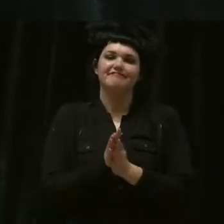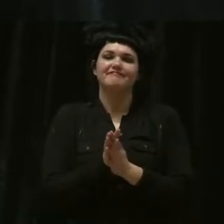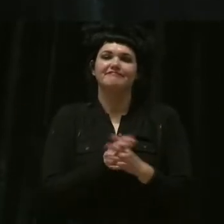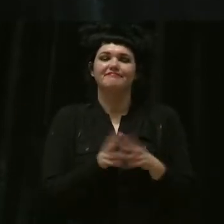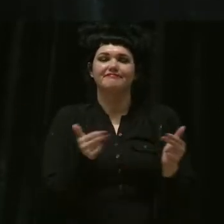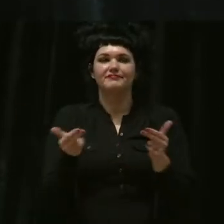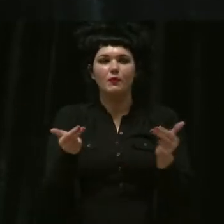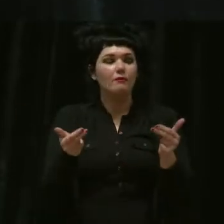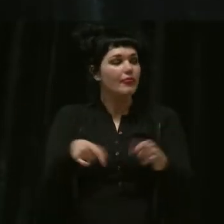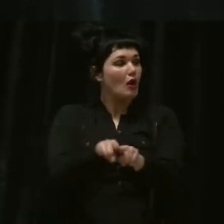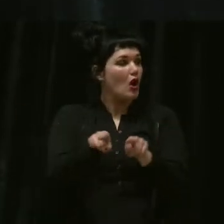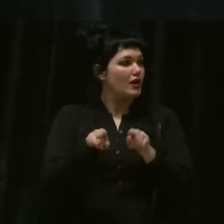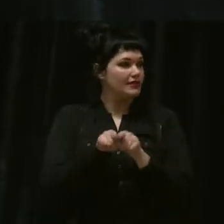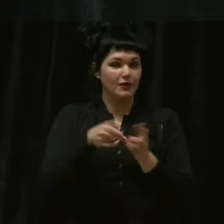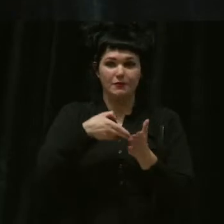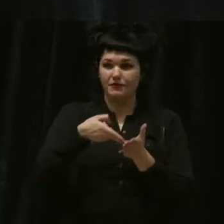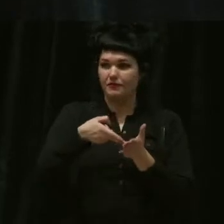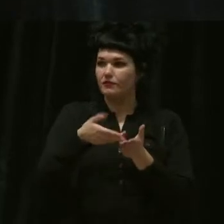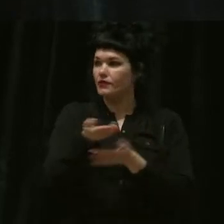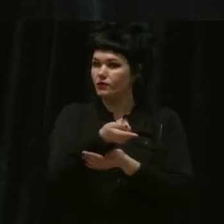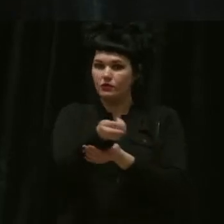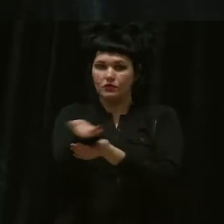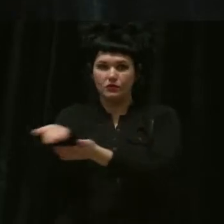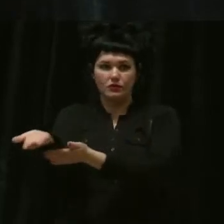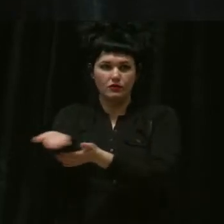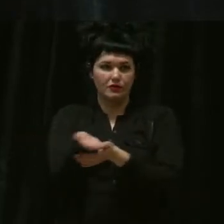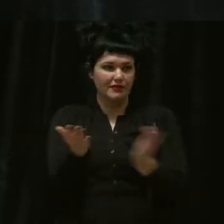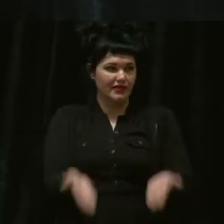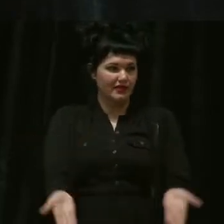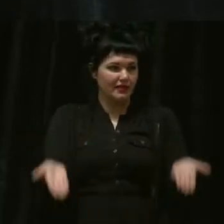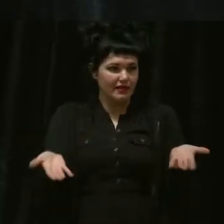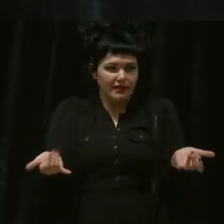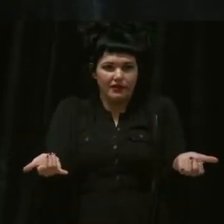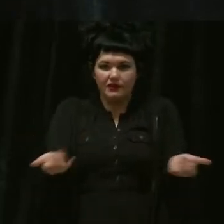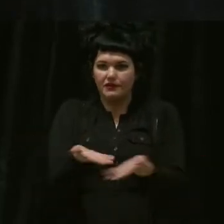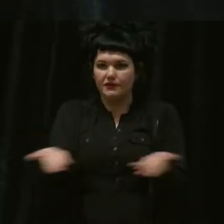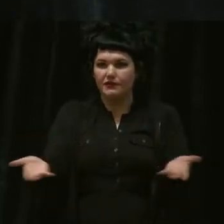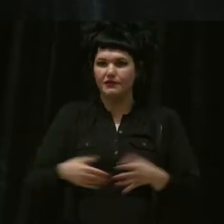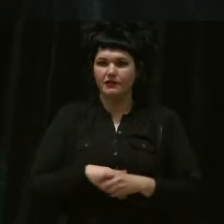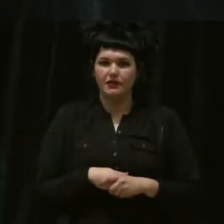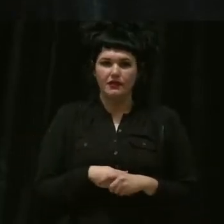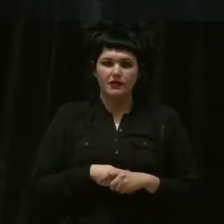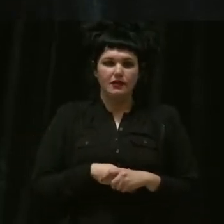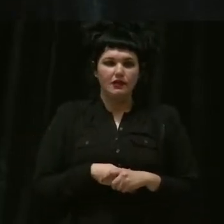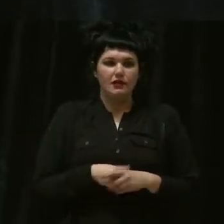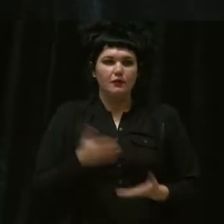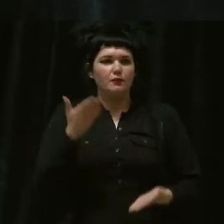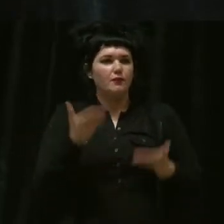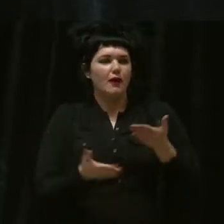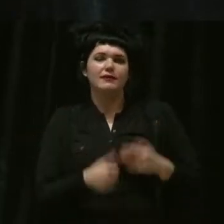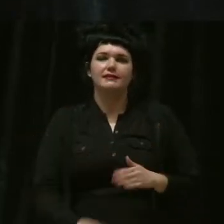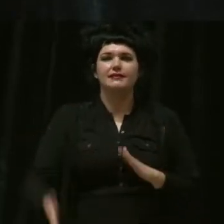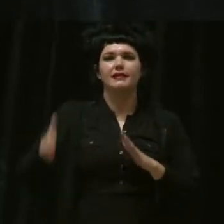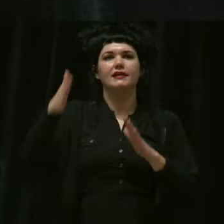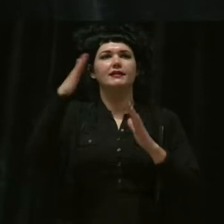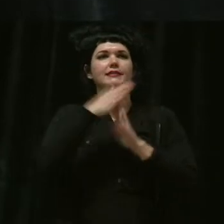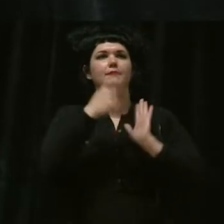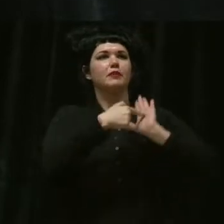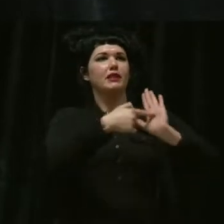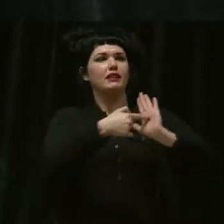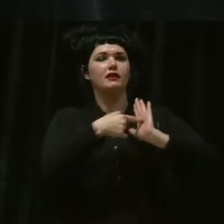Also, quite frankly, your presence here. Perhaps the most illustrative